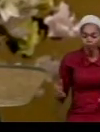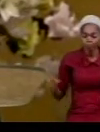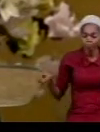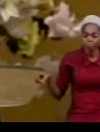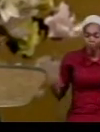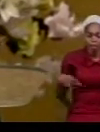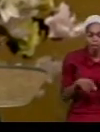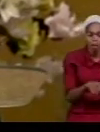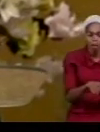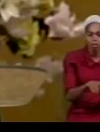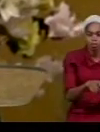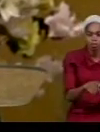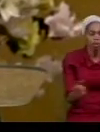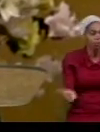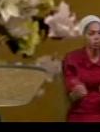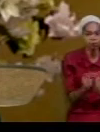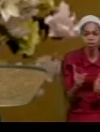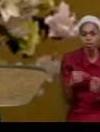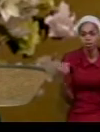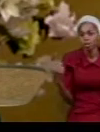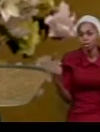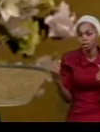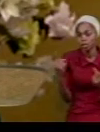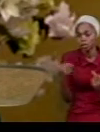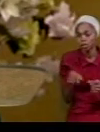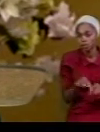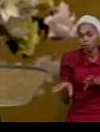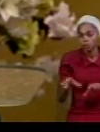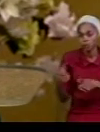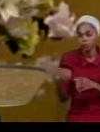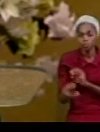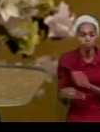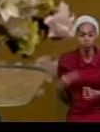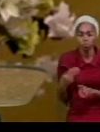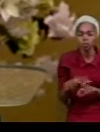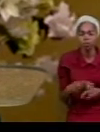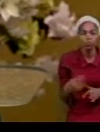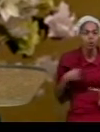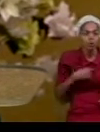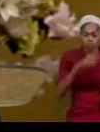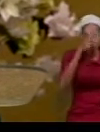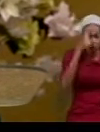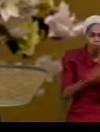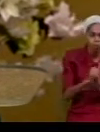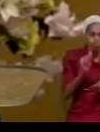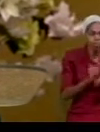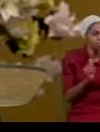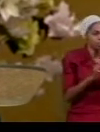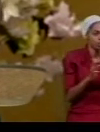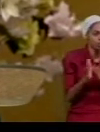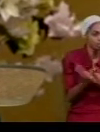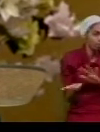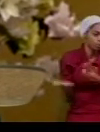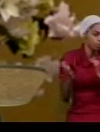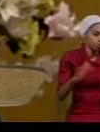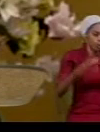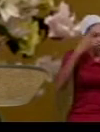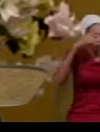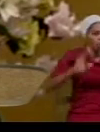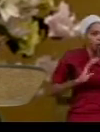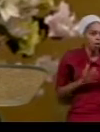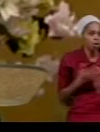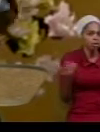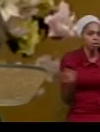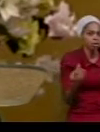We believe that Jesus died for our sin and that He's coming again to come and take the prepared